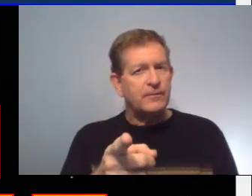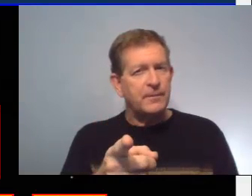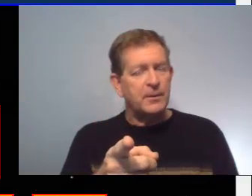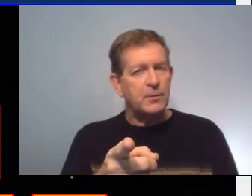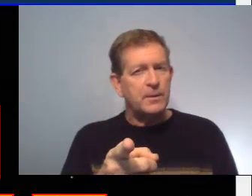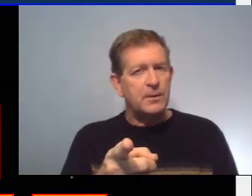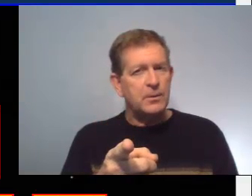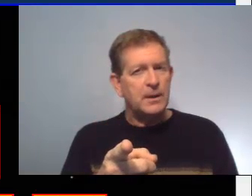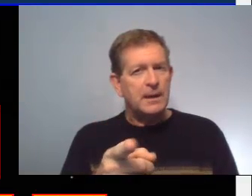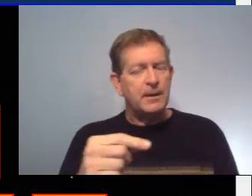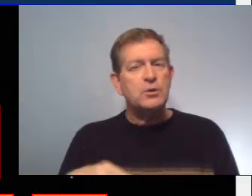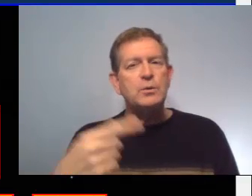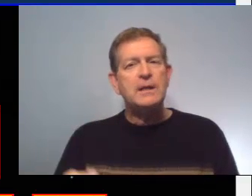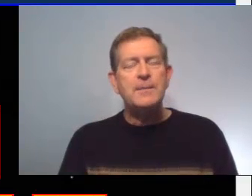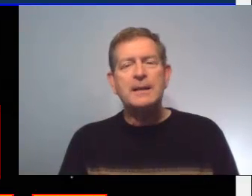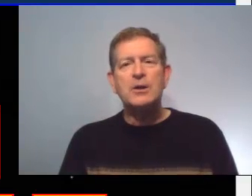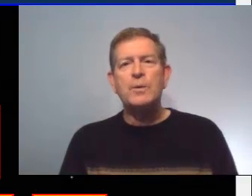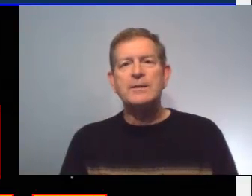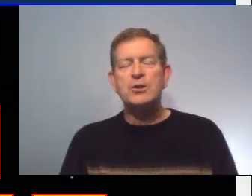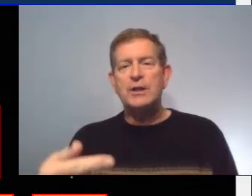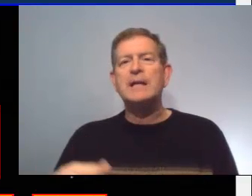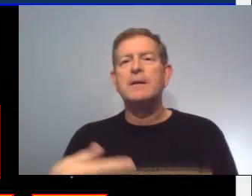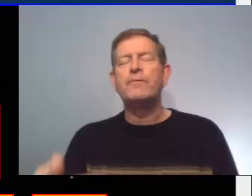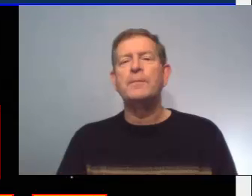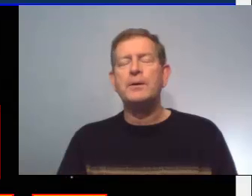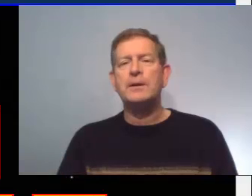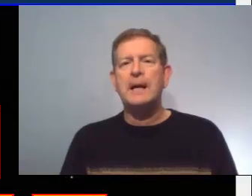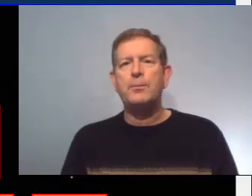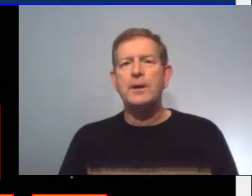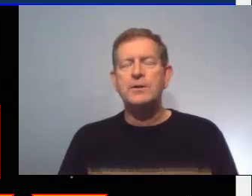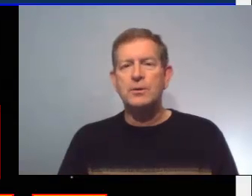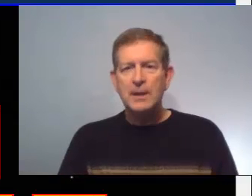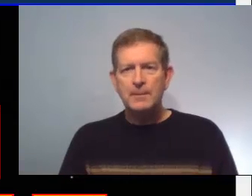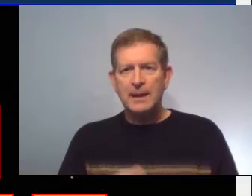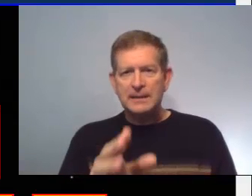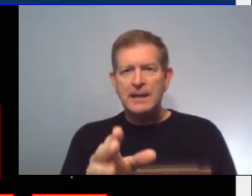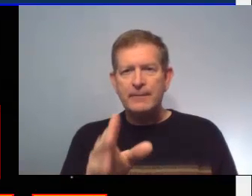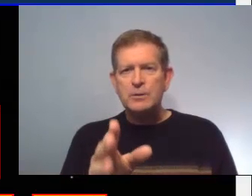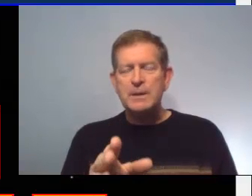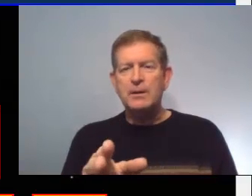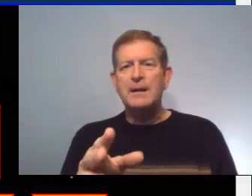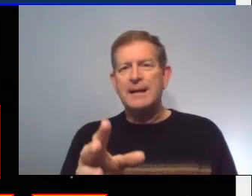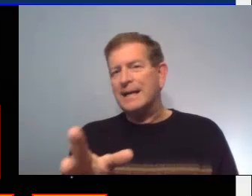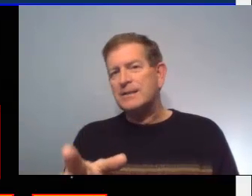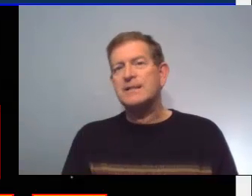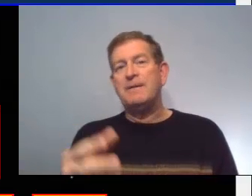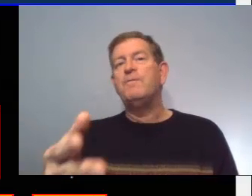they use the familiar with you, because you need to make that transition into the familiar at that point too. But let the native